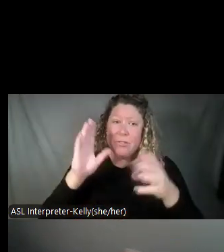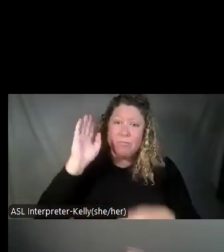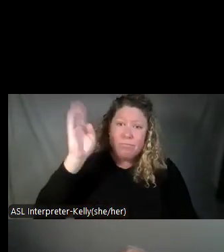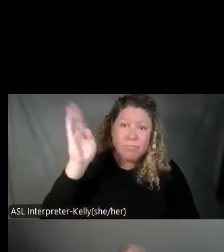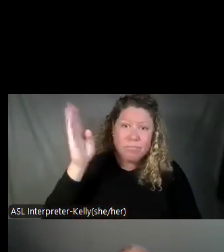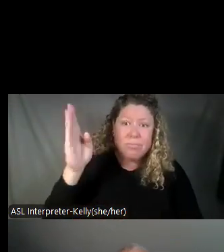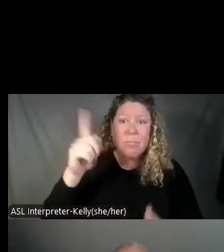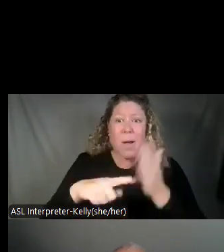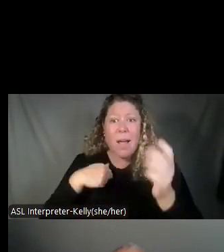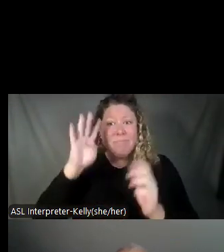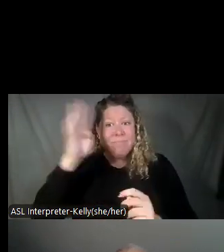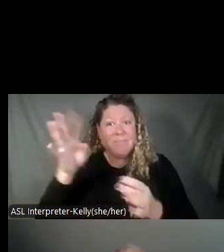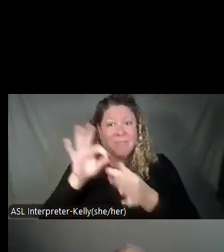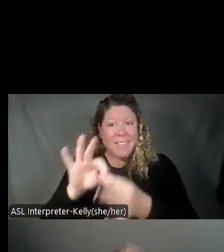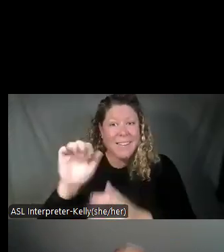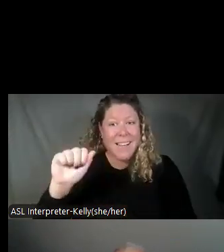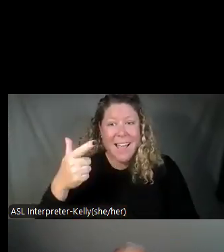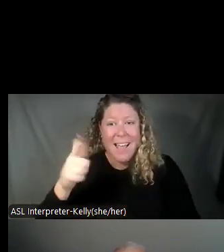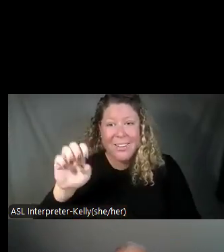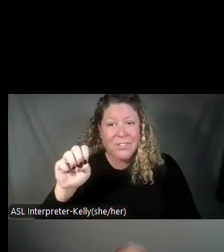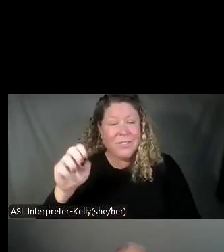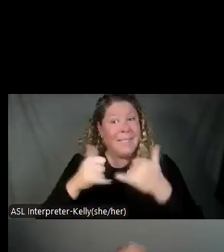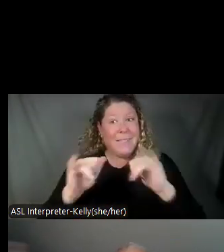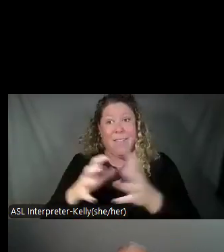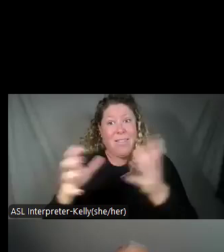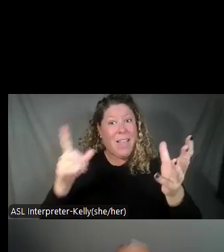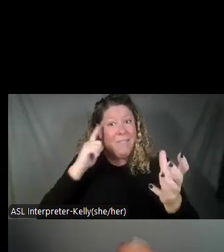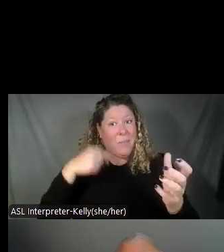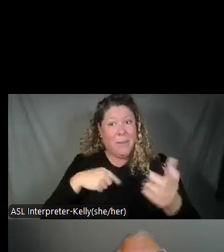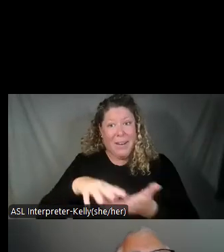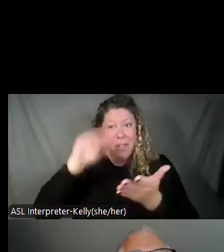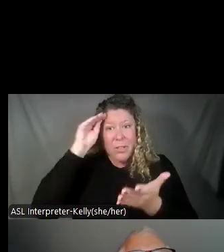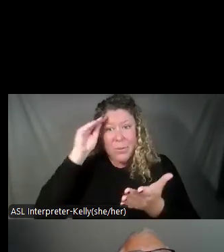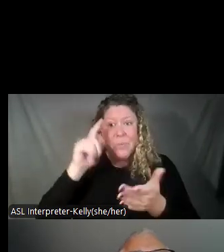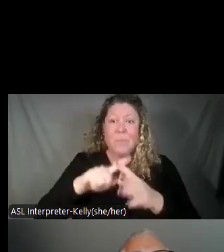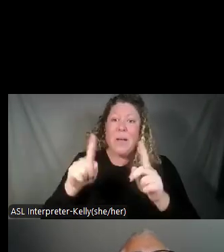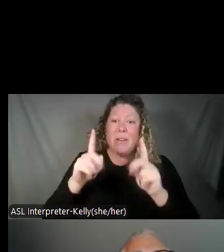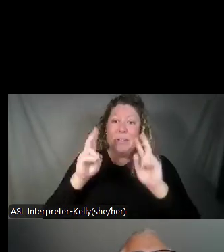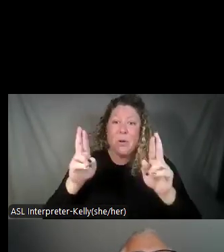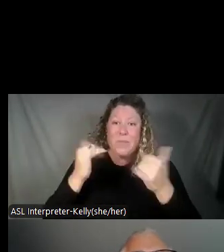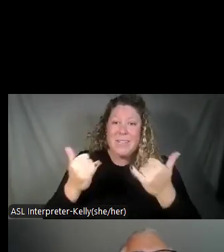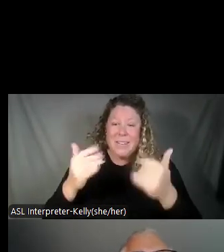with on Agile. There's still lots for me to learn, but I wanted to share this knowledge with you.